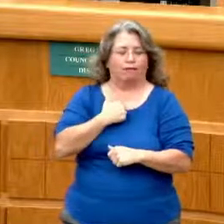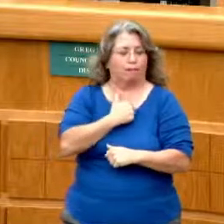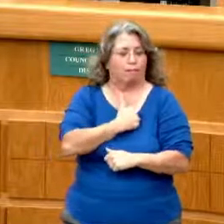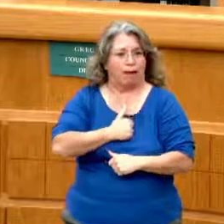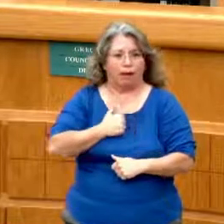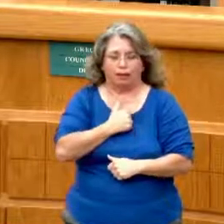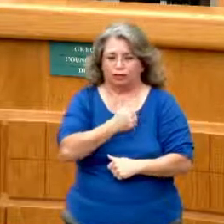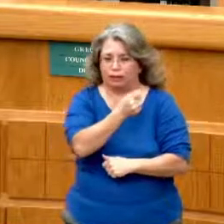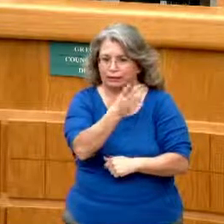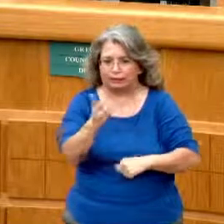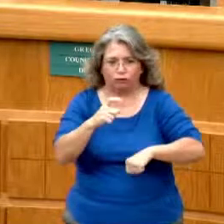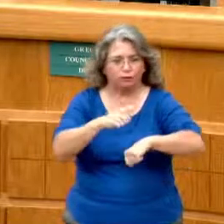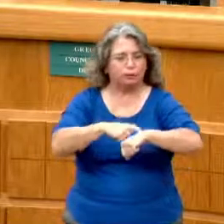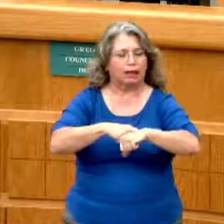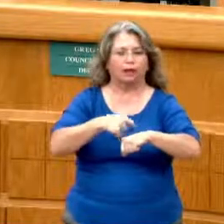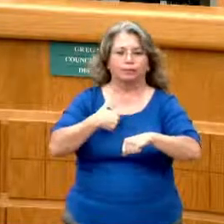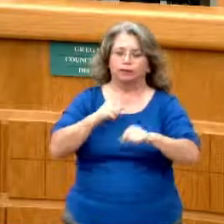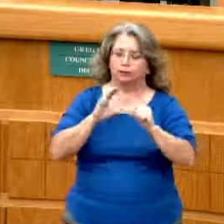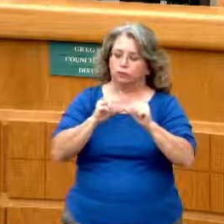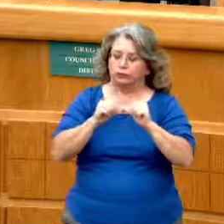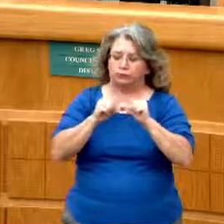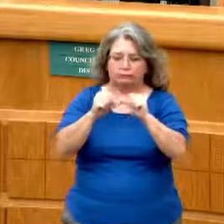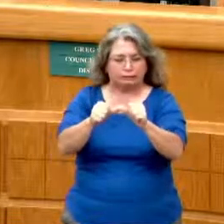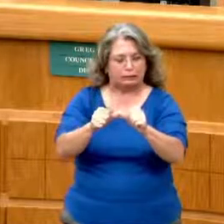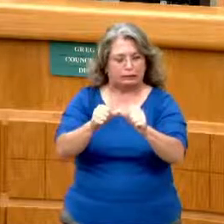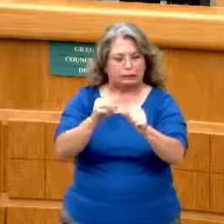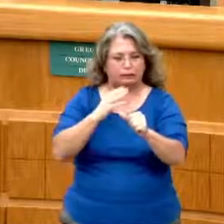that put a lot of people at a